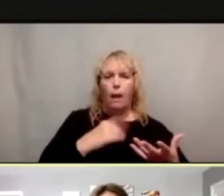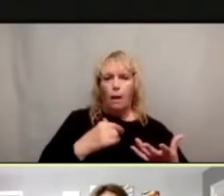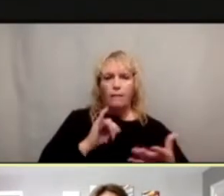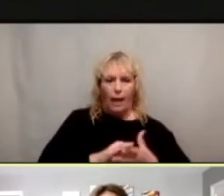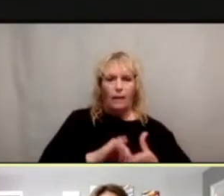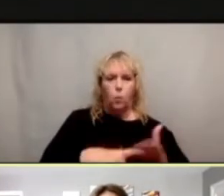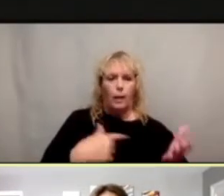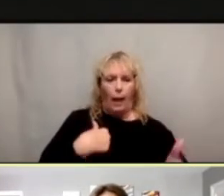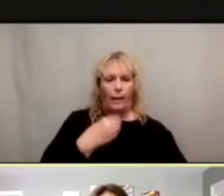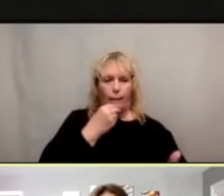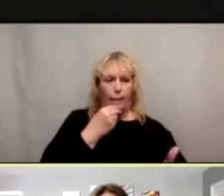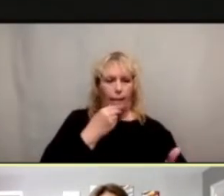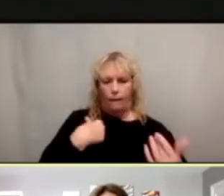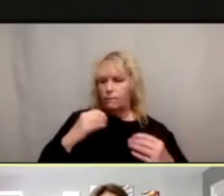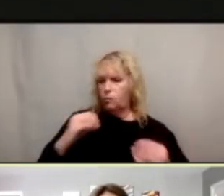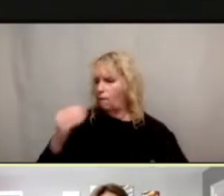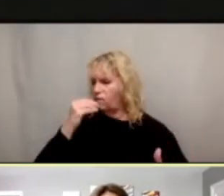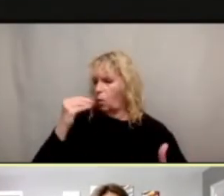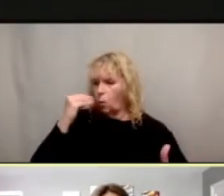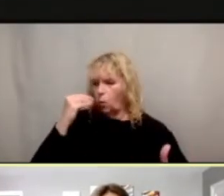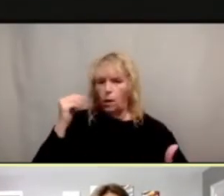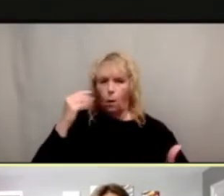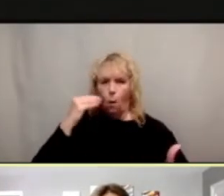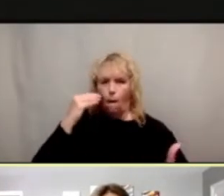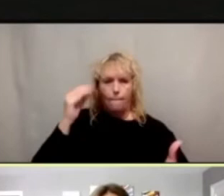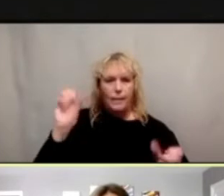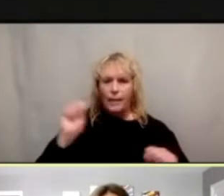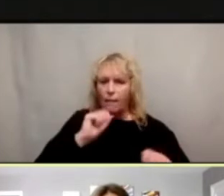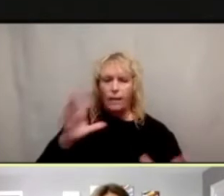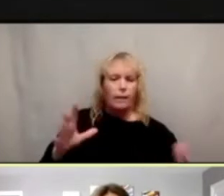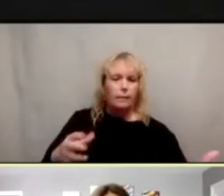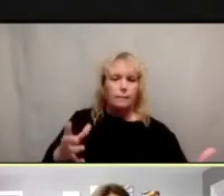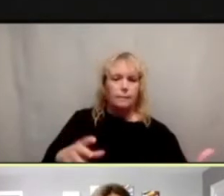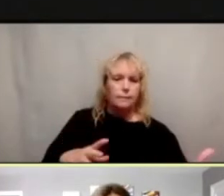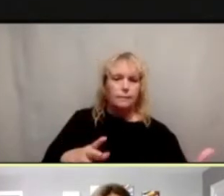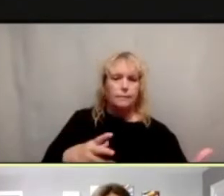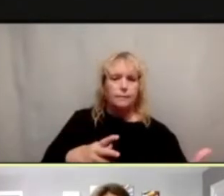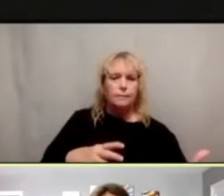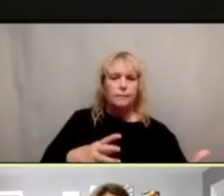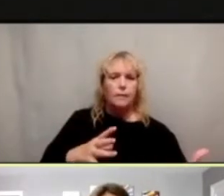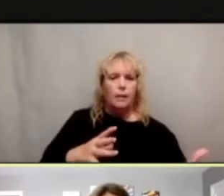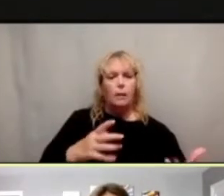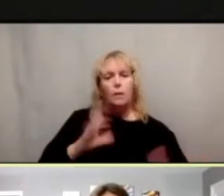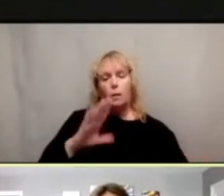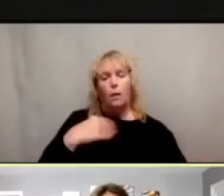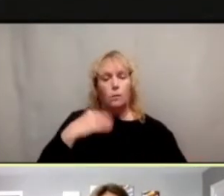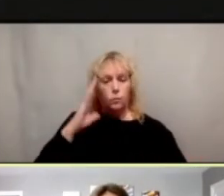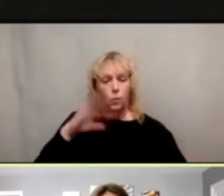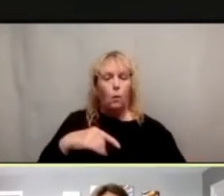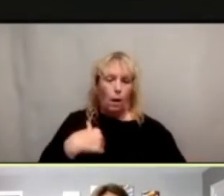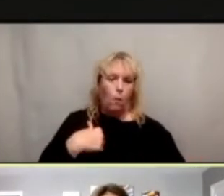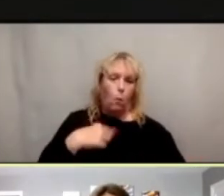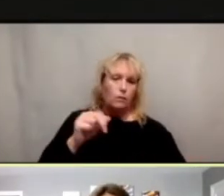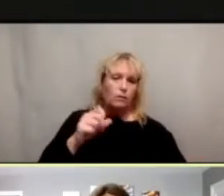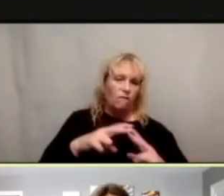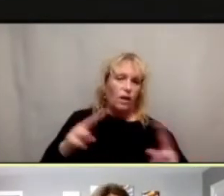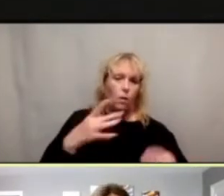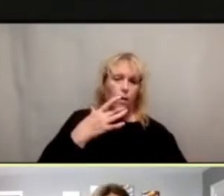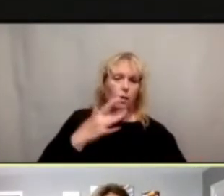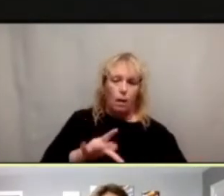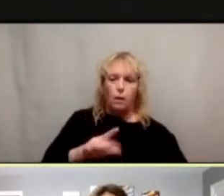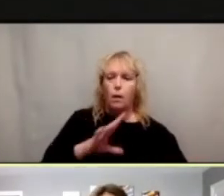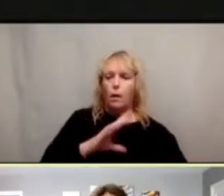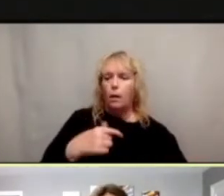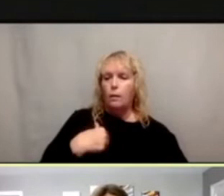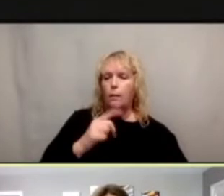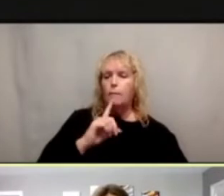happens, and knowing that, not everyone, I was very fortunate, and I'm sure Dr. Sikka,